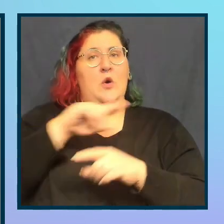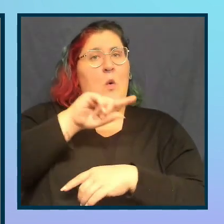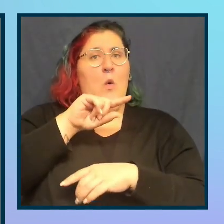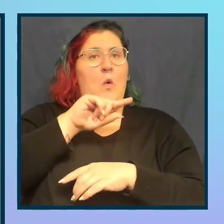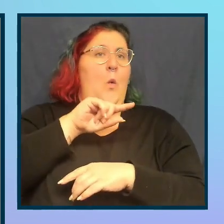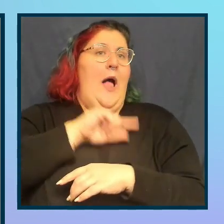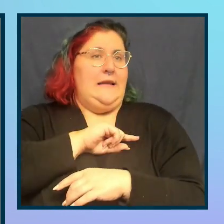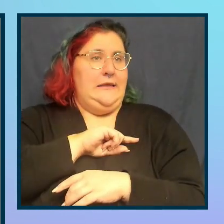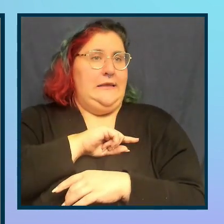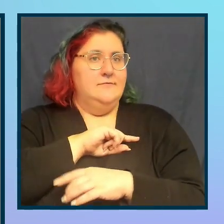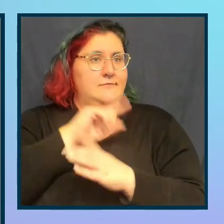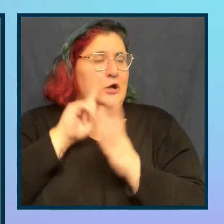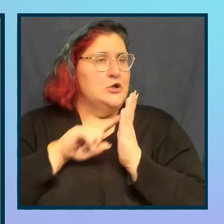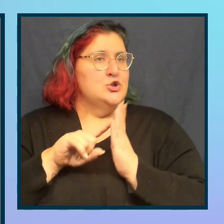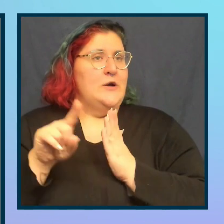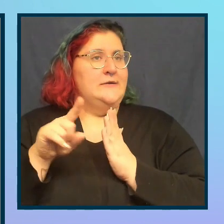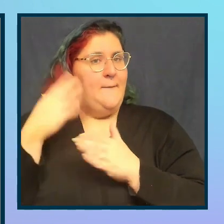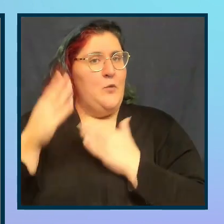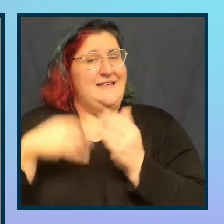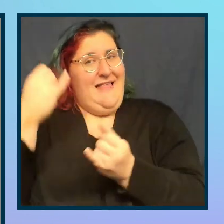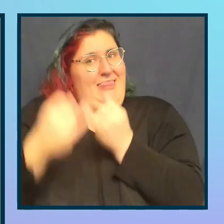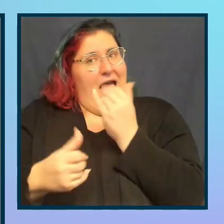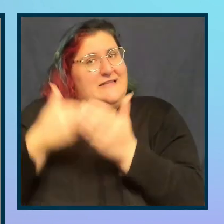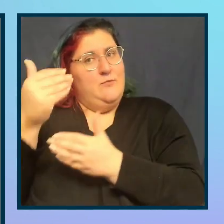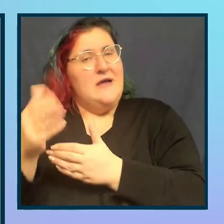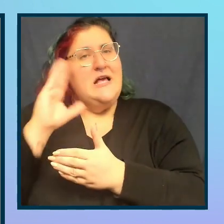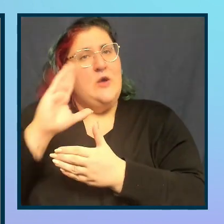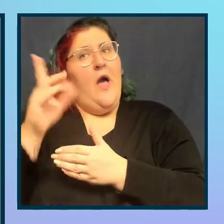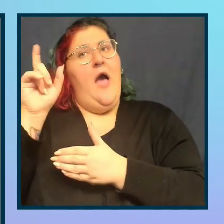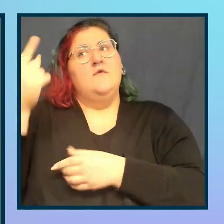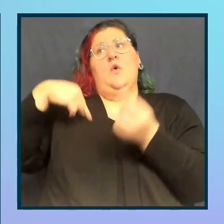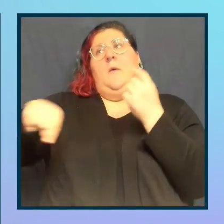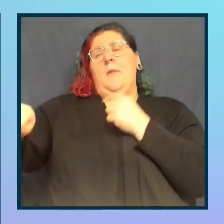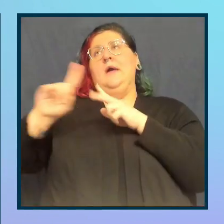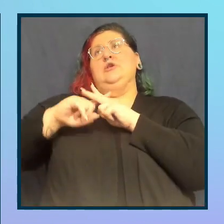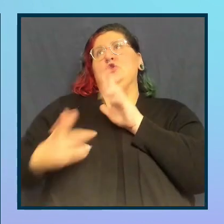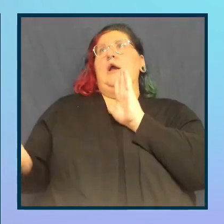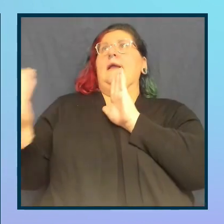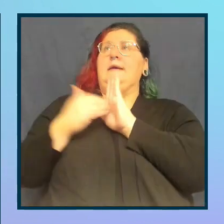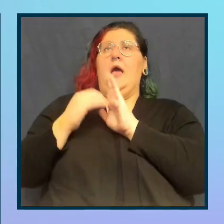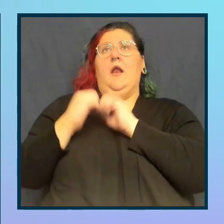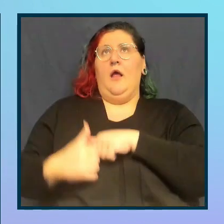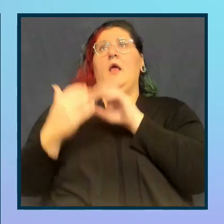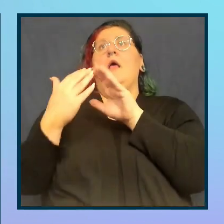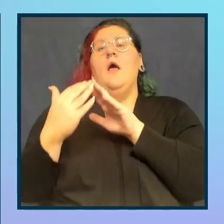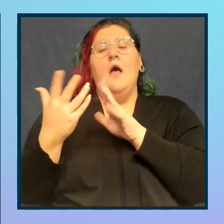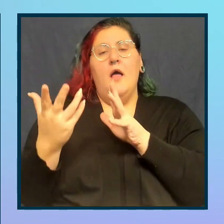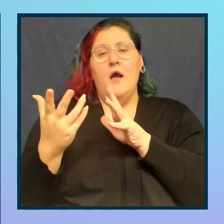And this is specifically designed for developers, not to say it won't be useful in other places. Jason, do you have anything to add to